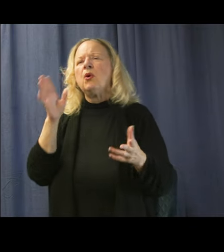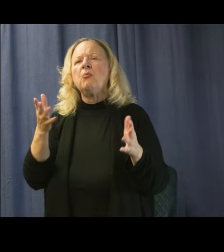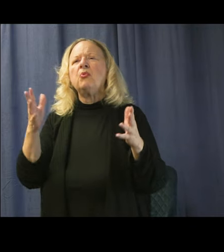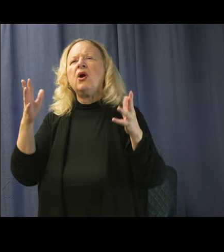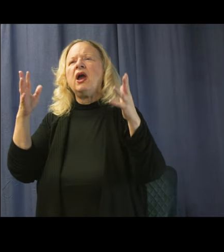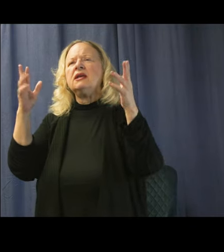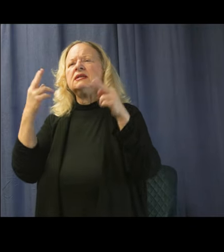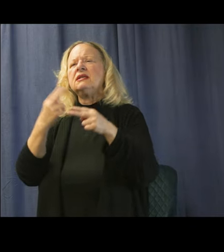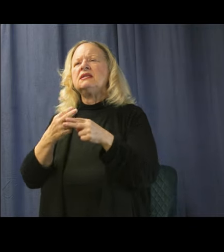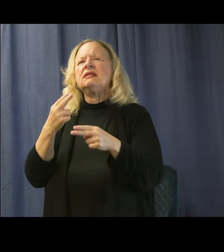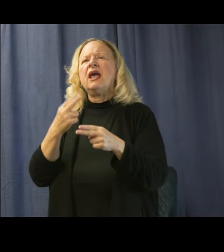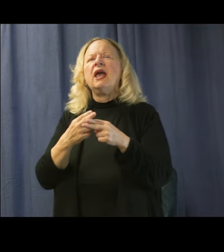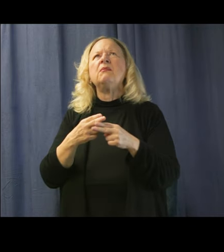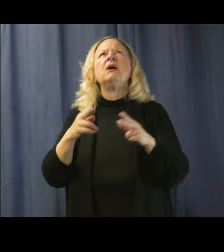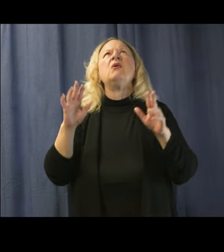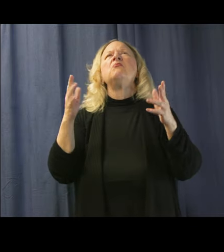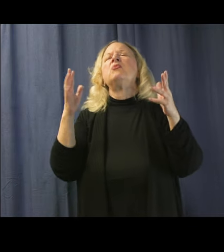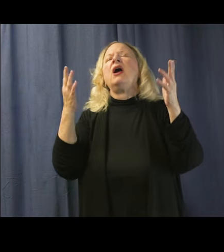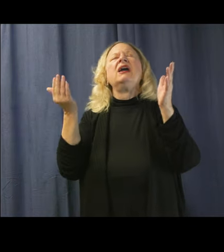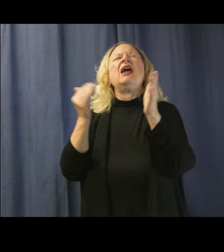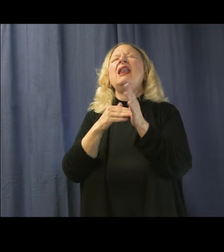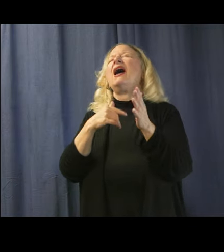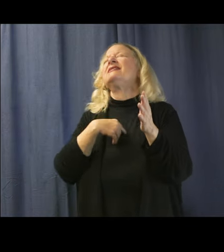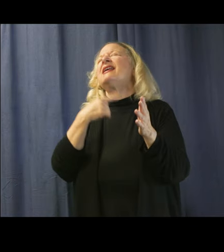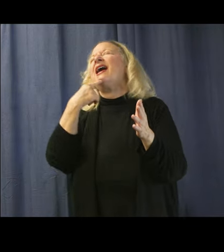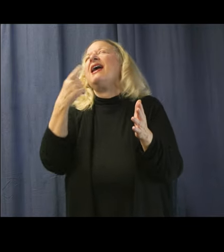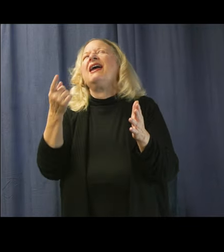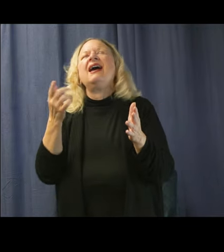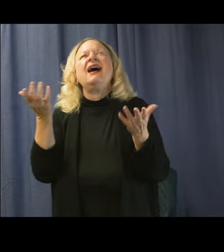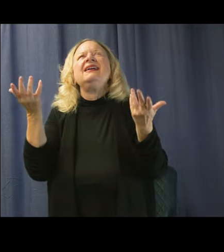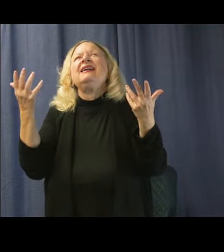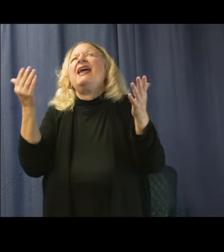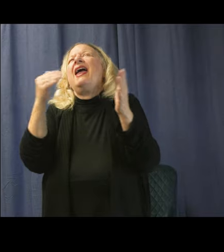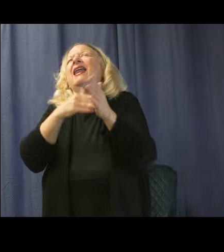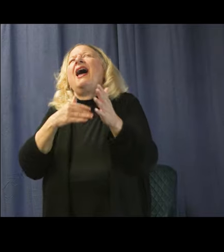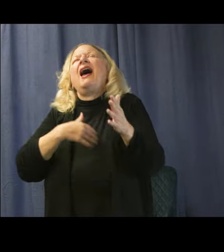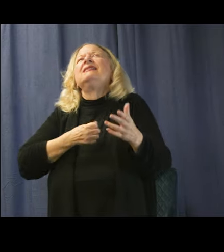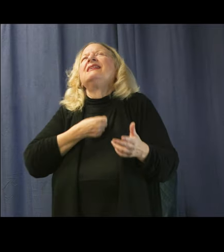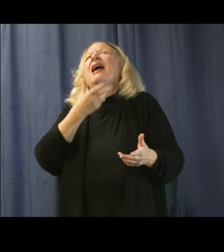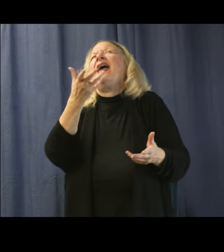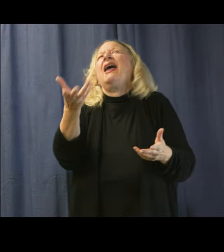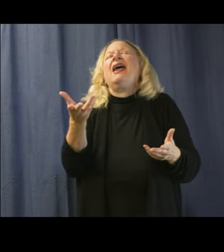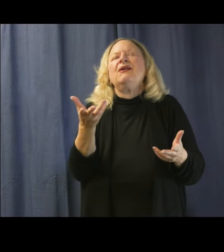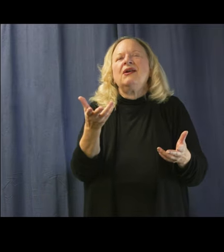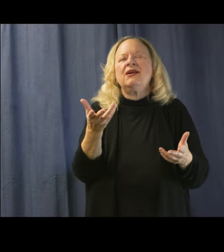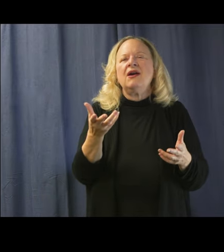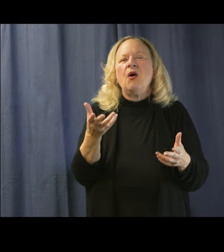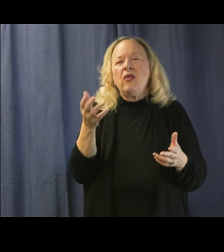Again I say, again I say, again I say.